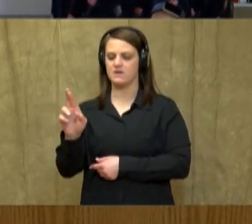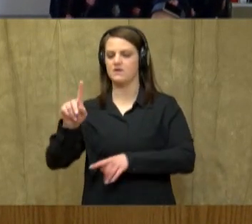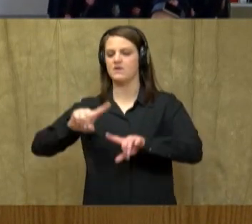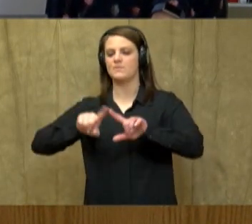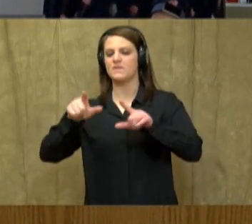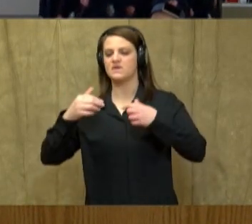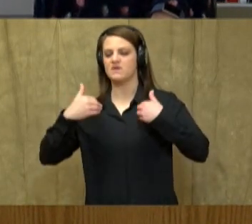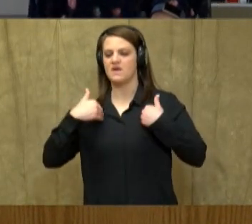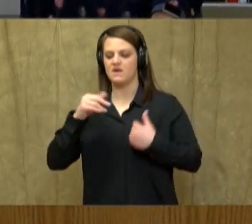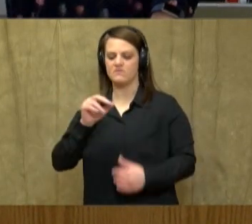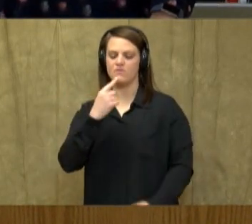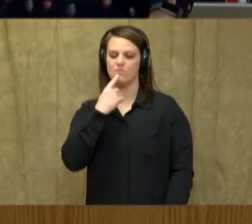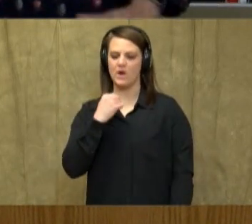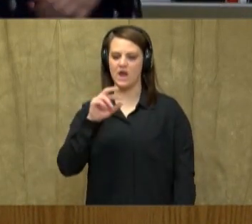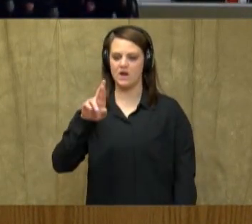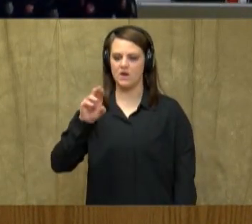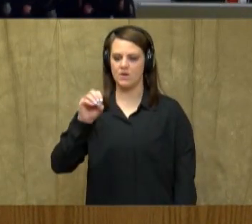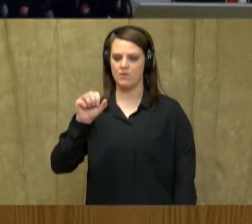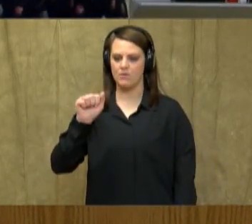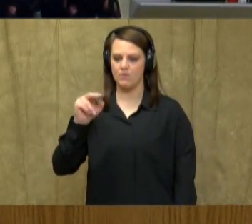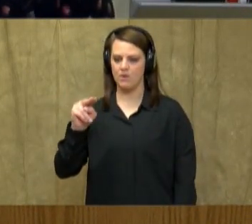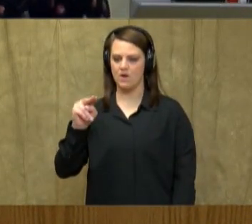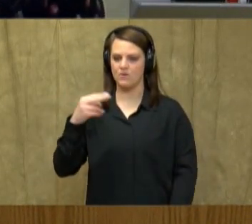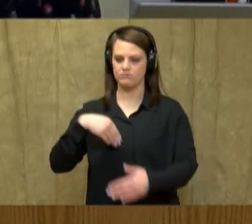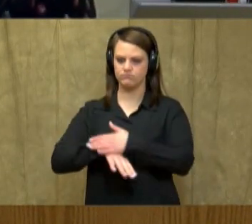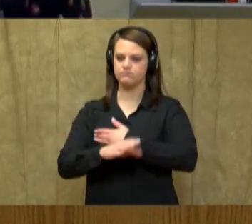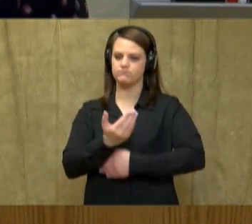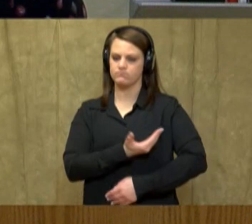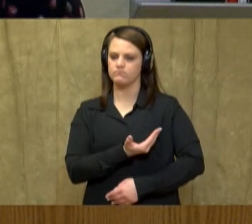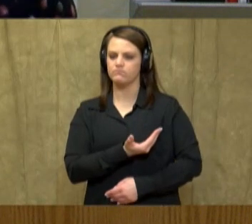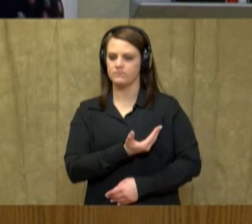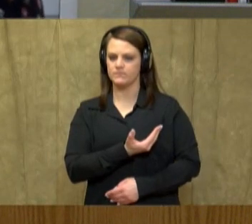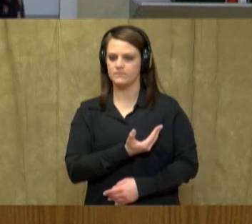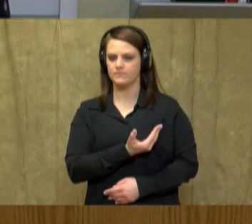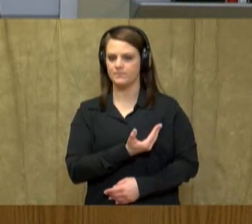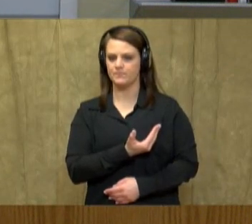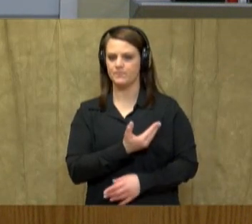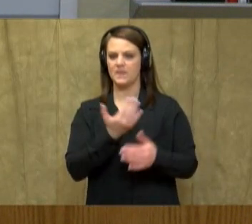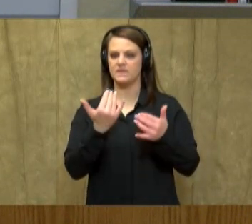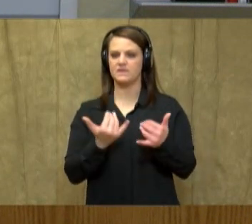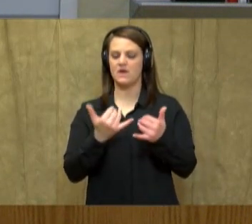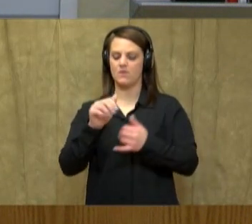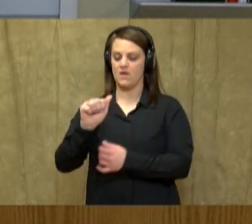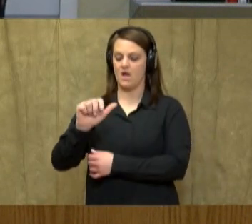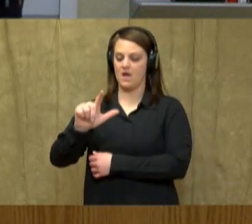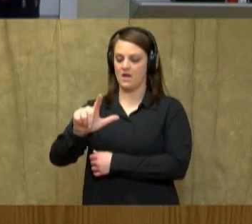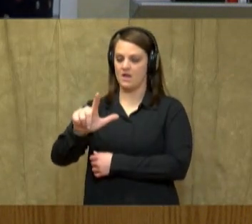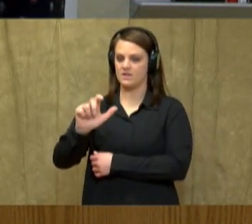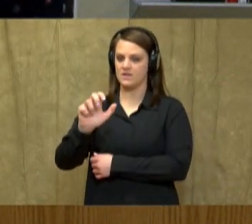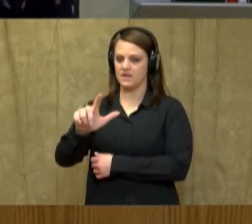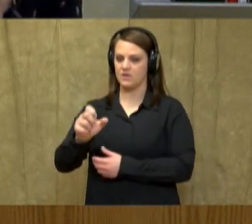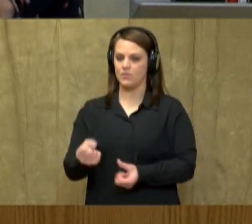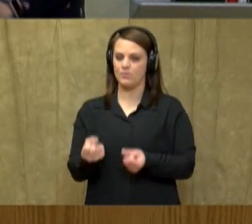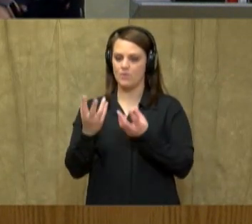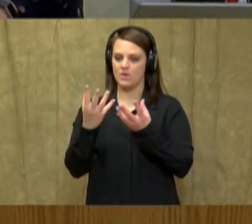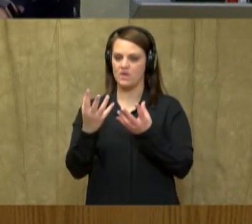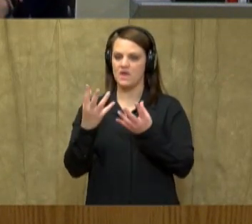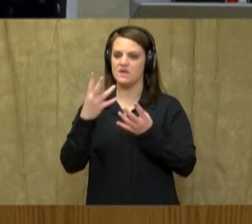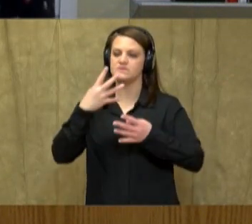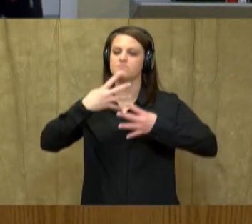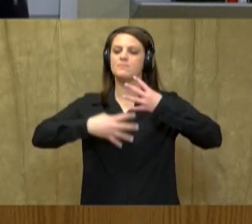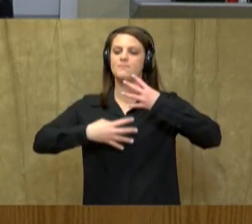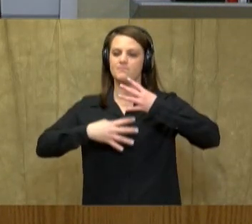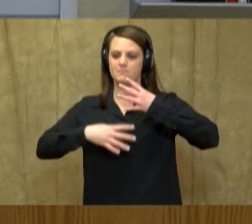offspring. Now, everyday life for multiple alleles is our blood